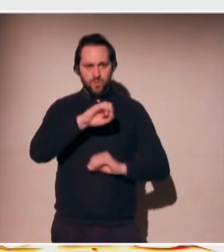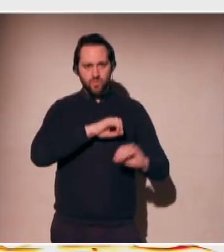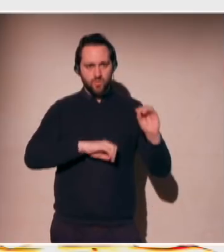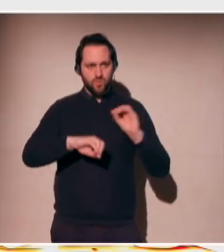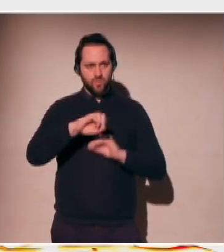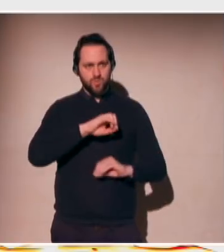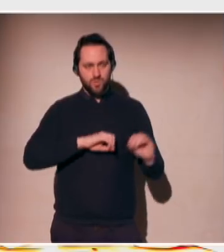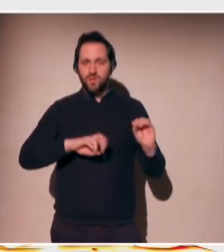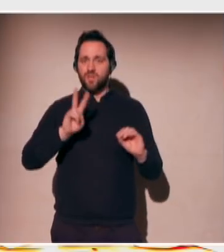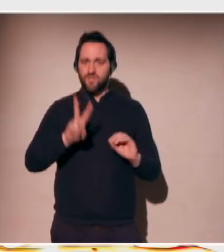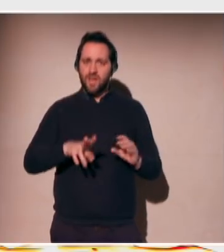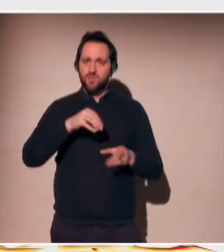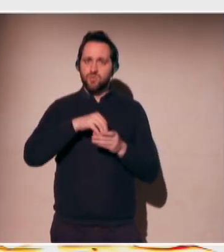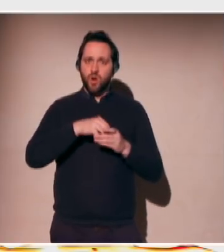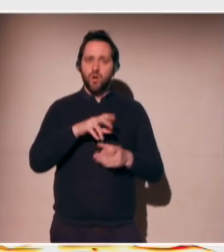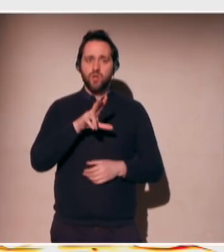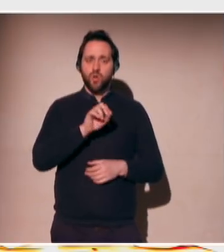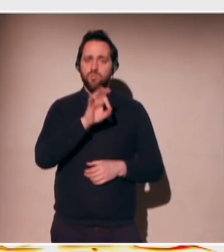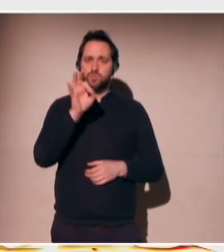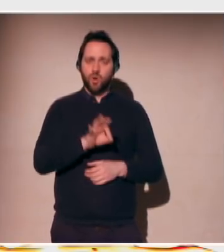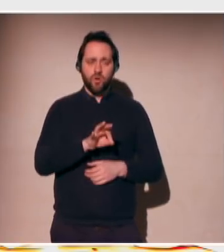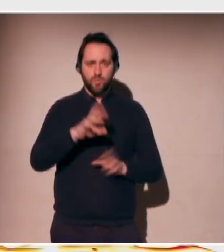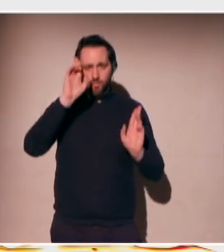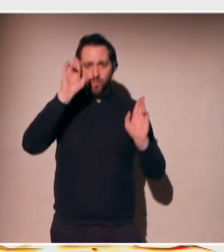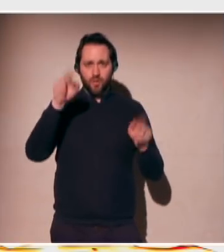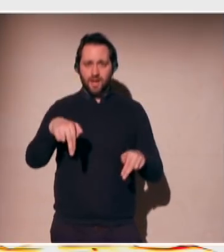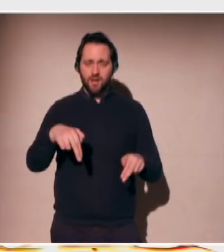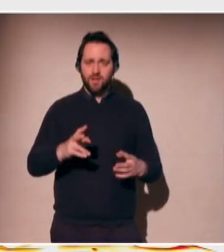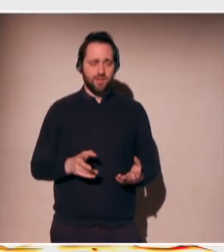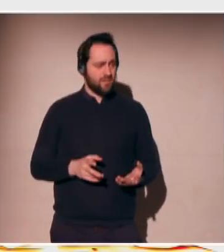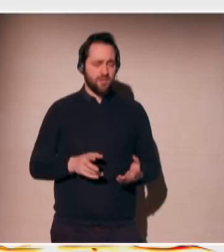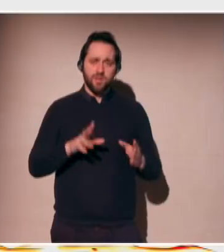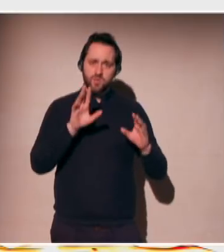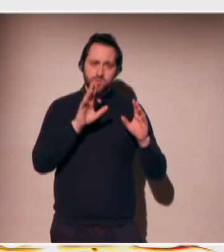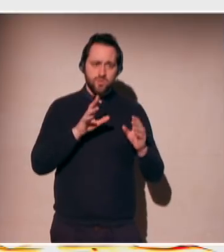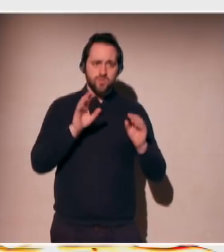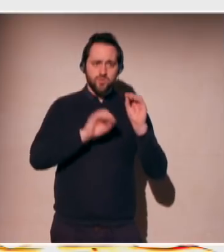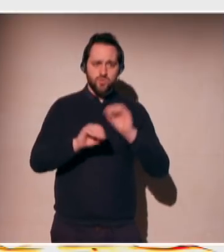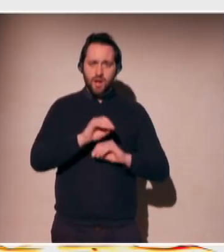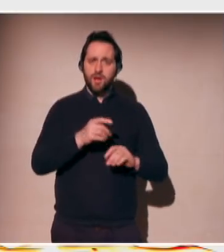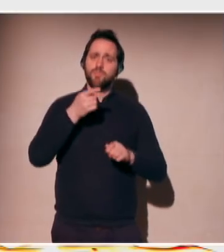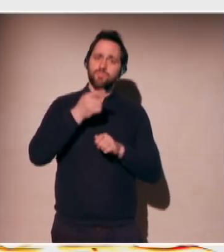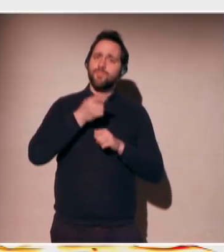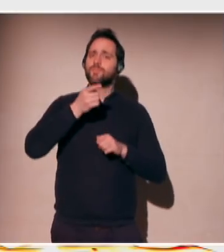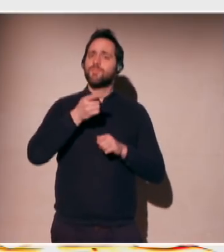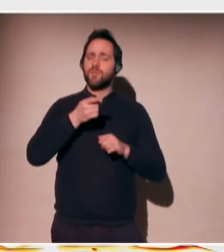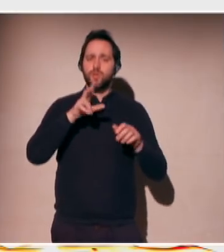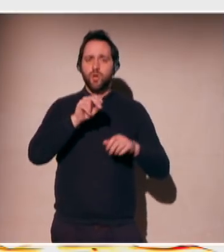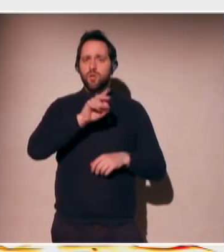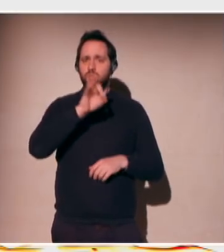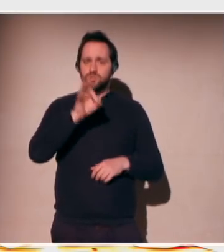added at all. That over 30% of the care that we should provide is going to be